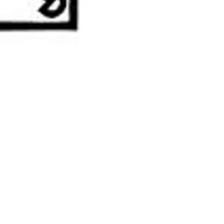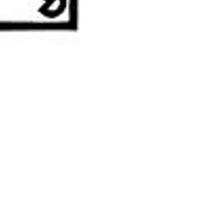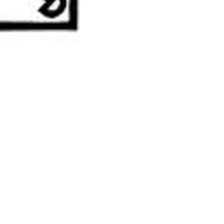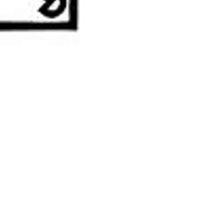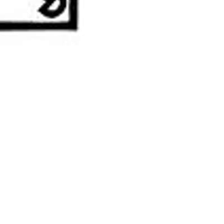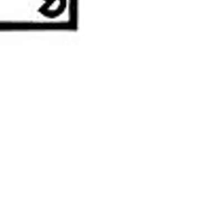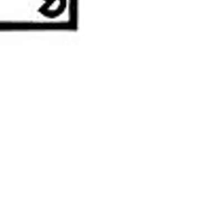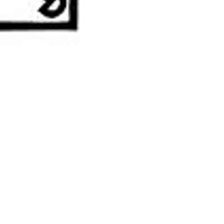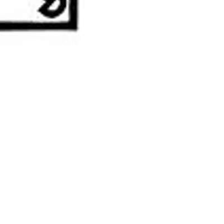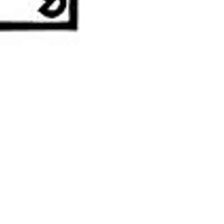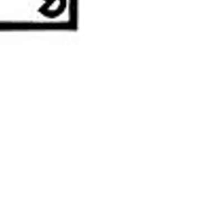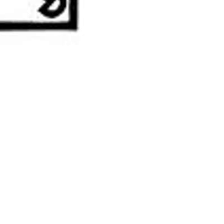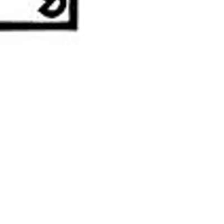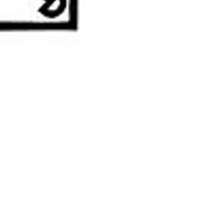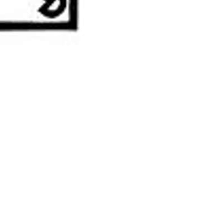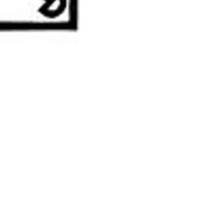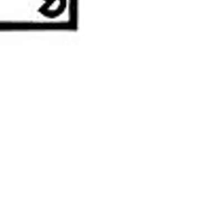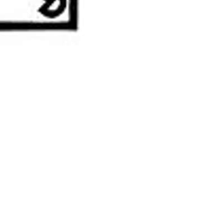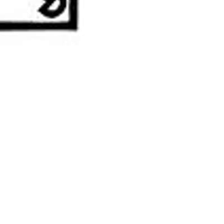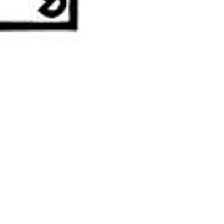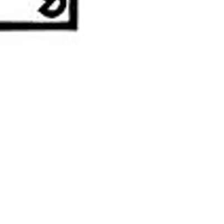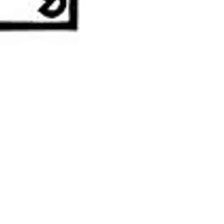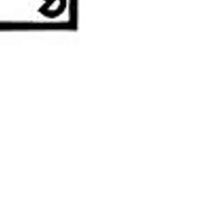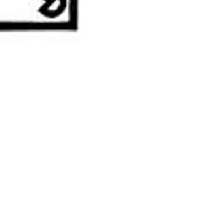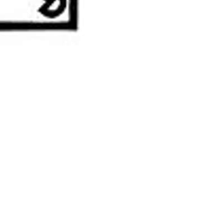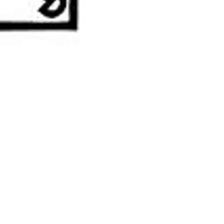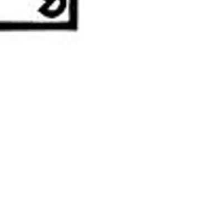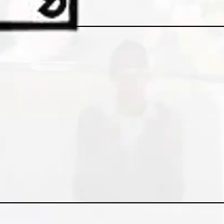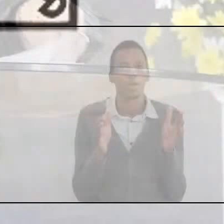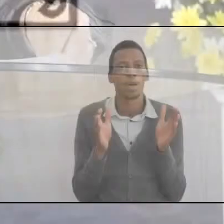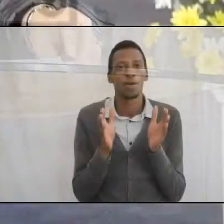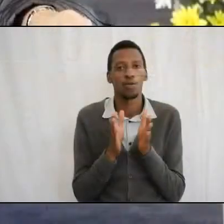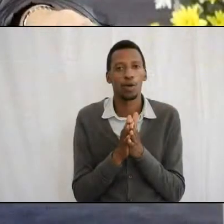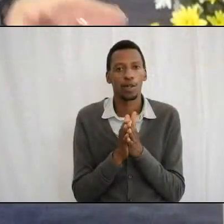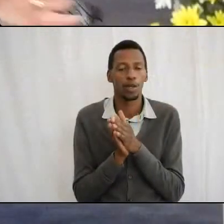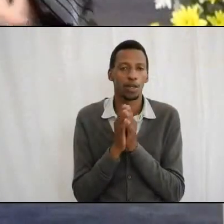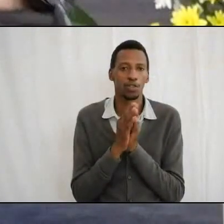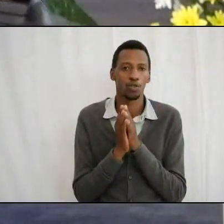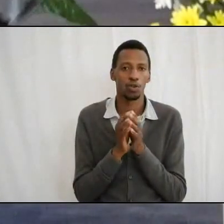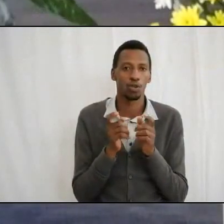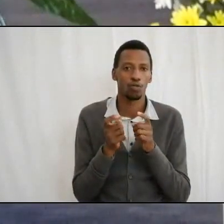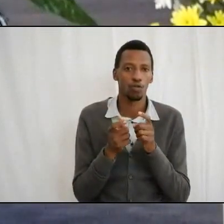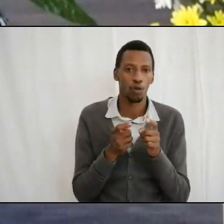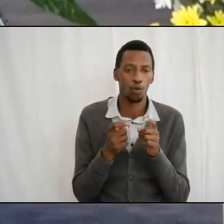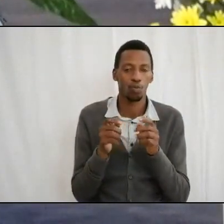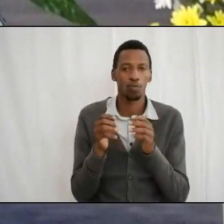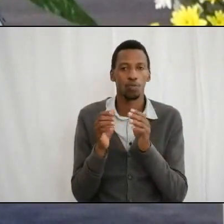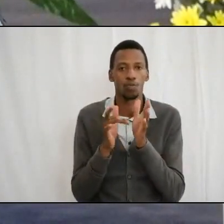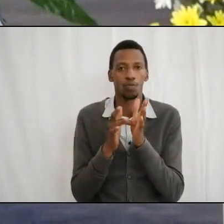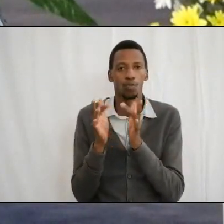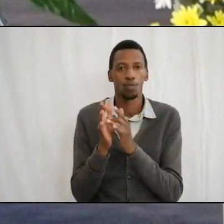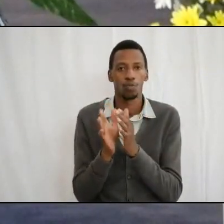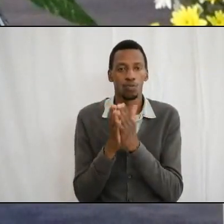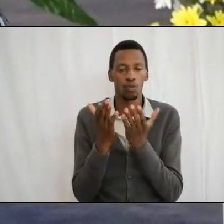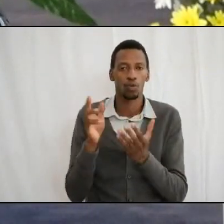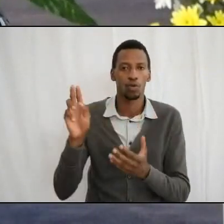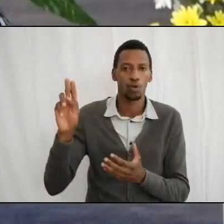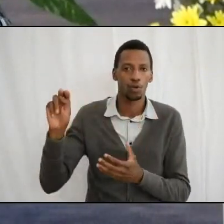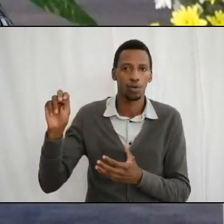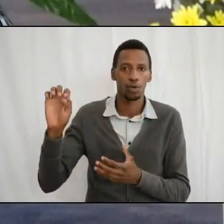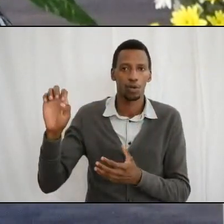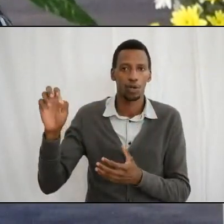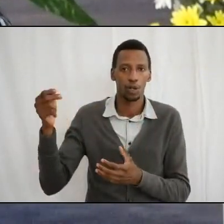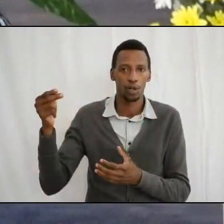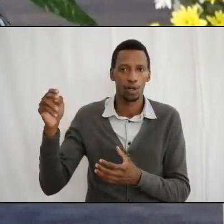I want to close this session with a case study from the book of Nehemiah. If you have not read the book of Nehemiah,